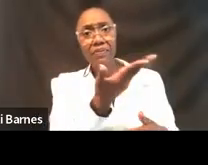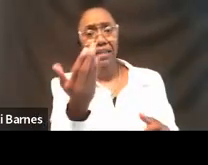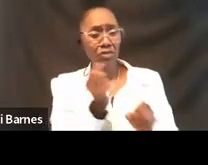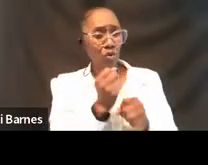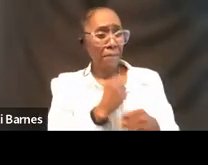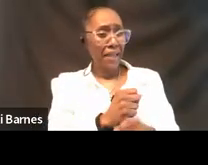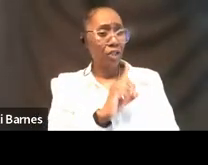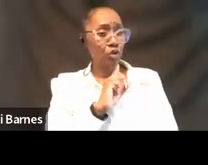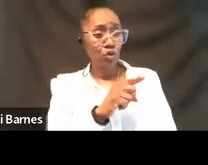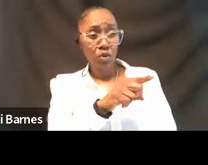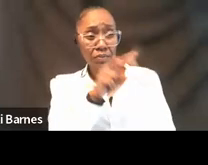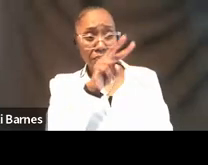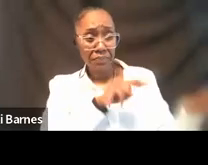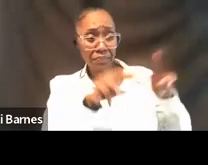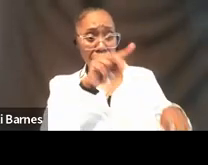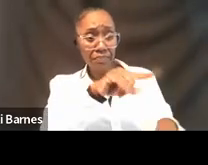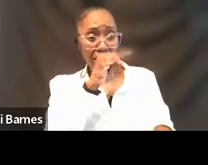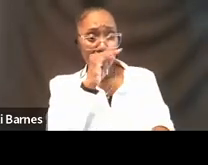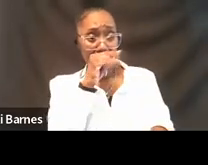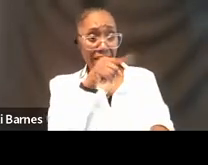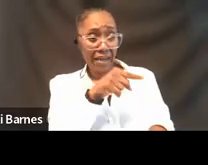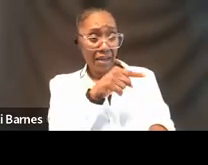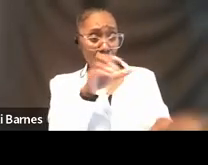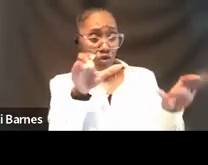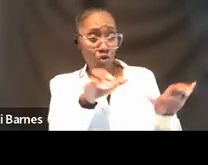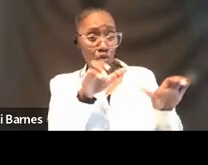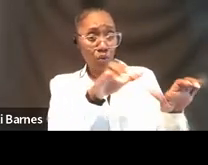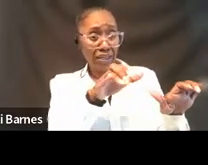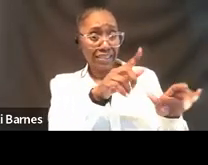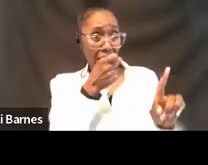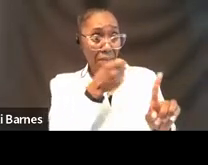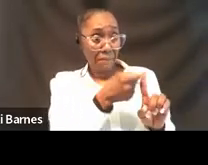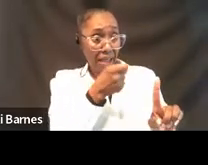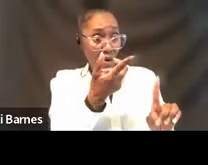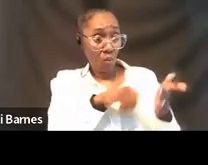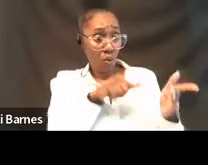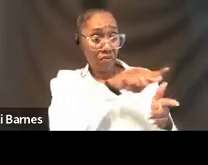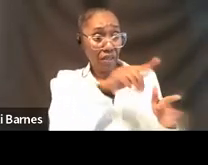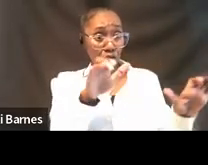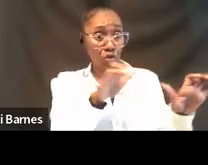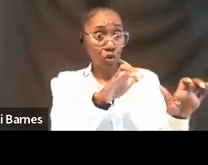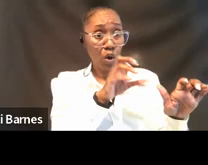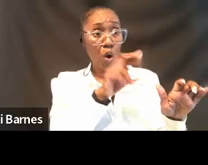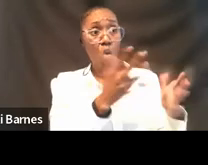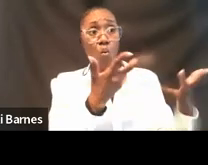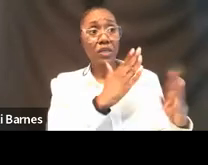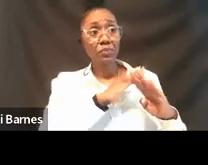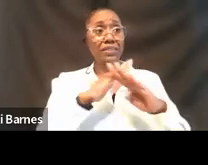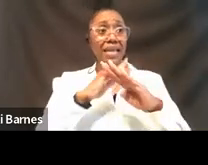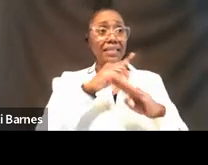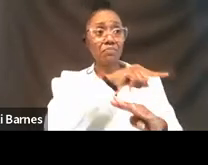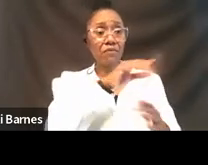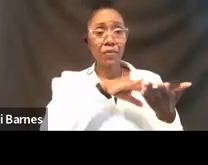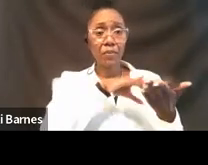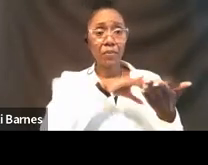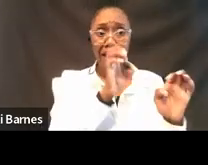that whatever the child is doing, is this impacting how they actually perform? Is this actually a barrier? A good assessment should identify